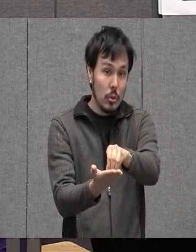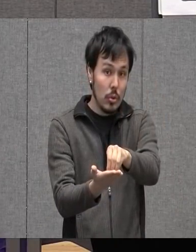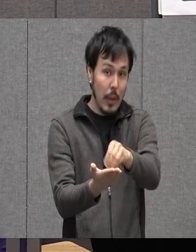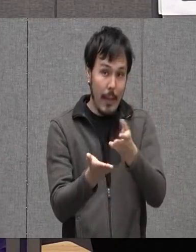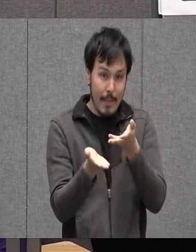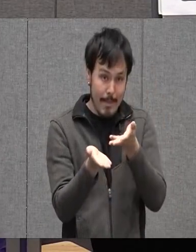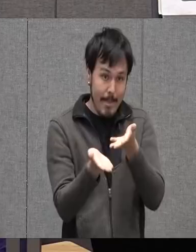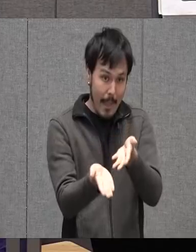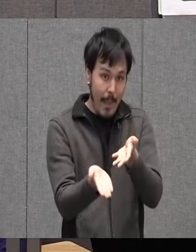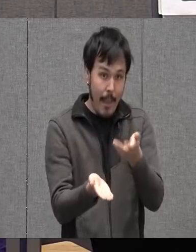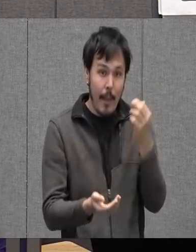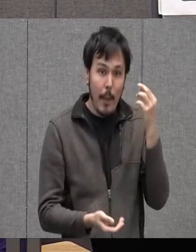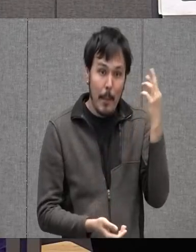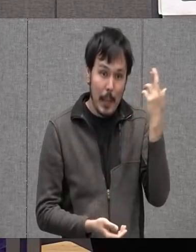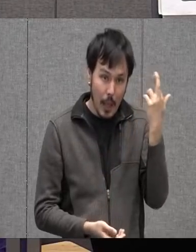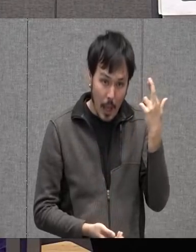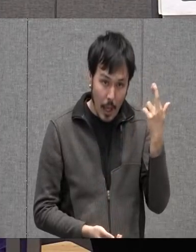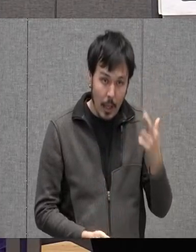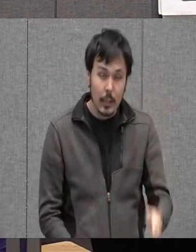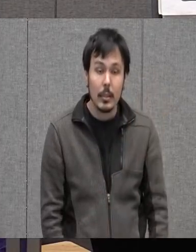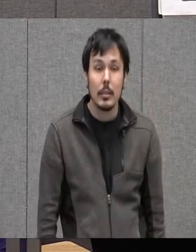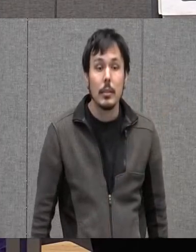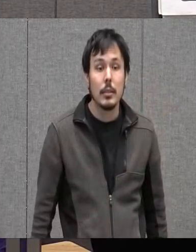there because